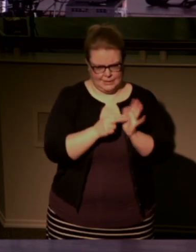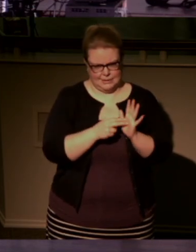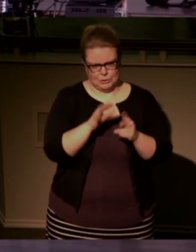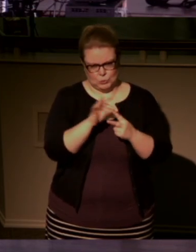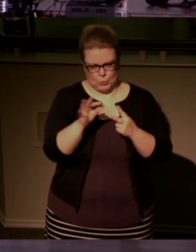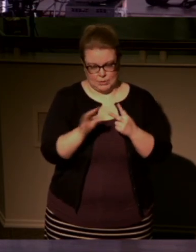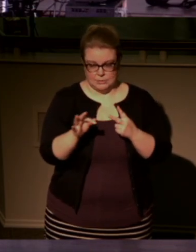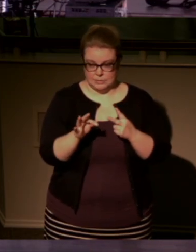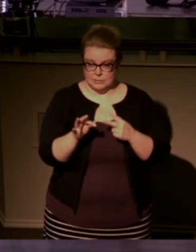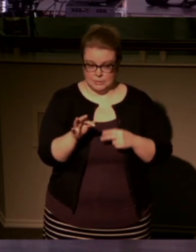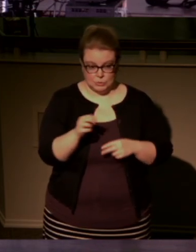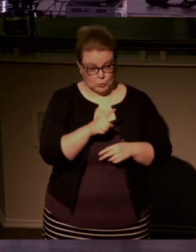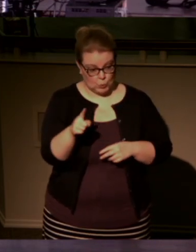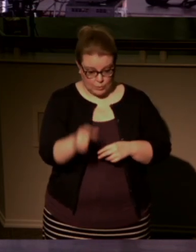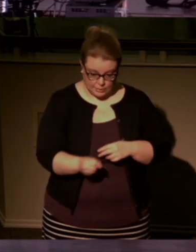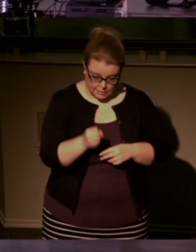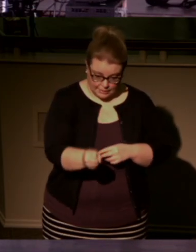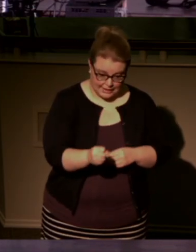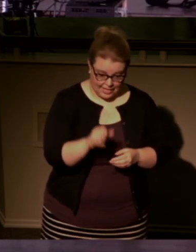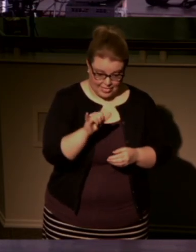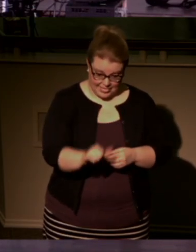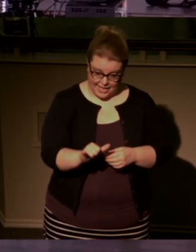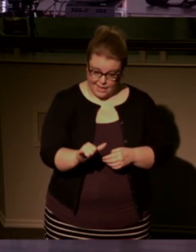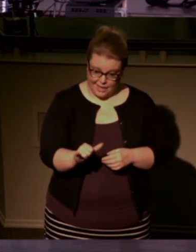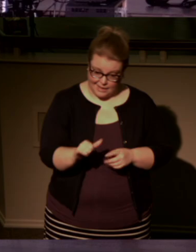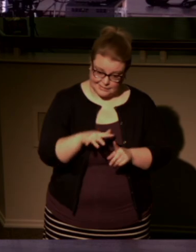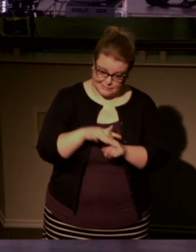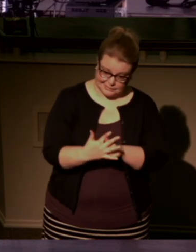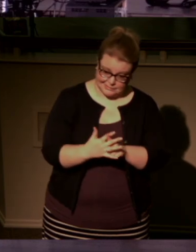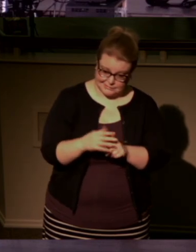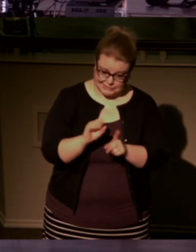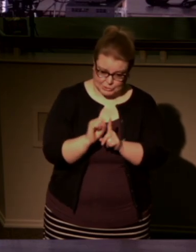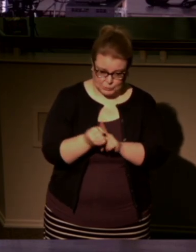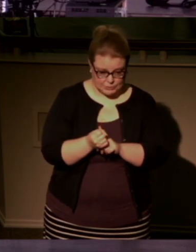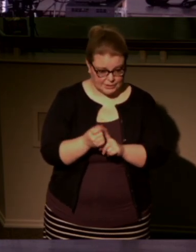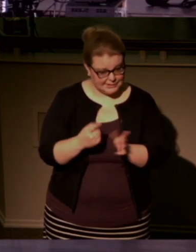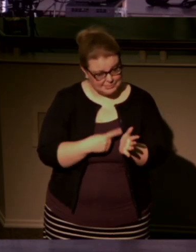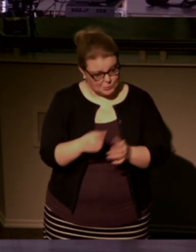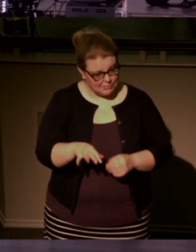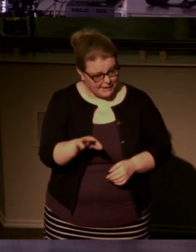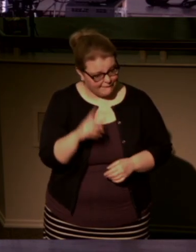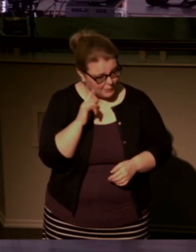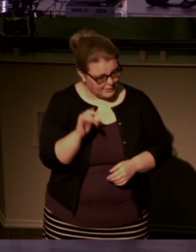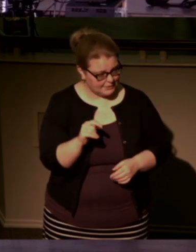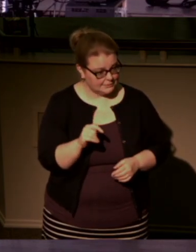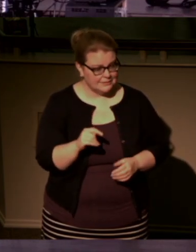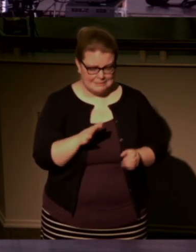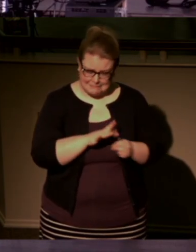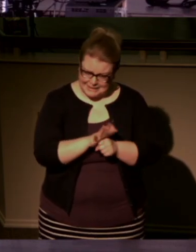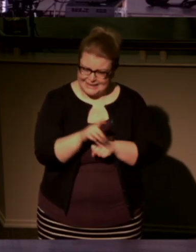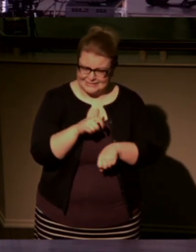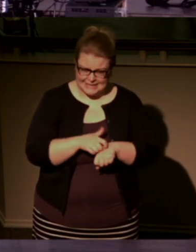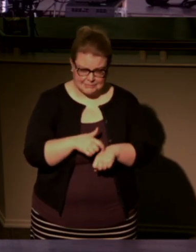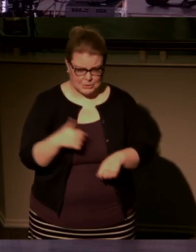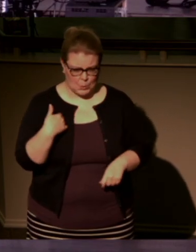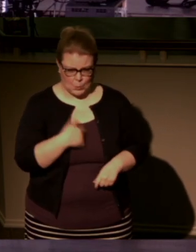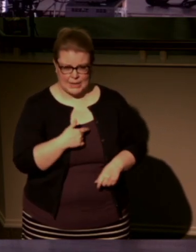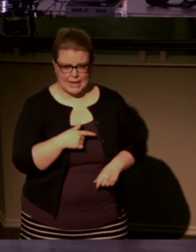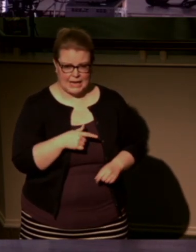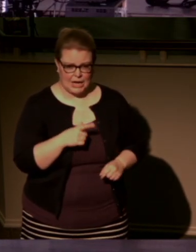the trial, and sometimes you even pay for it. Listen, there's plenty of times when we pay for our own